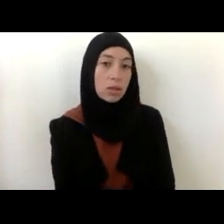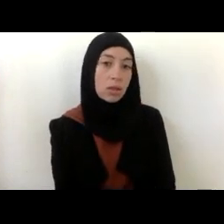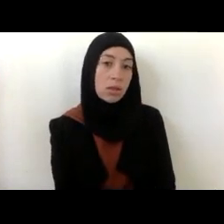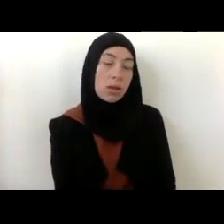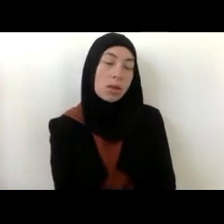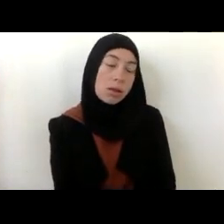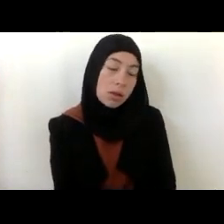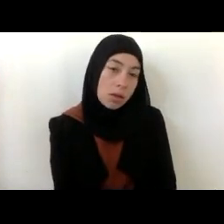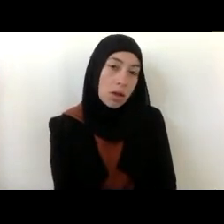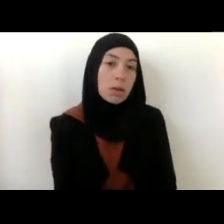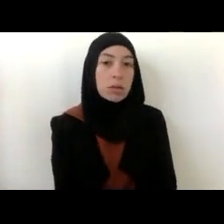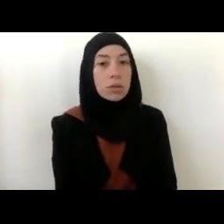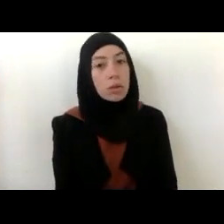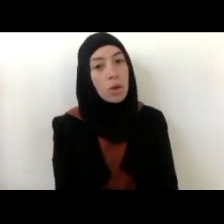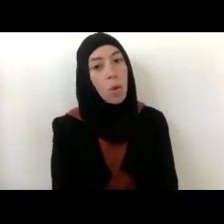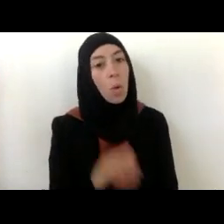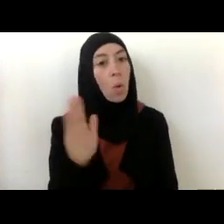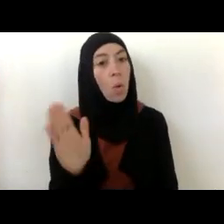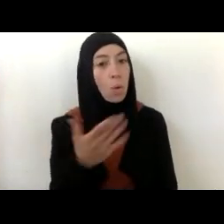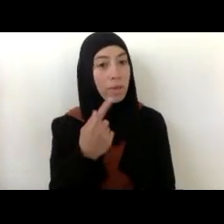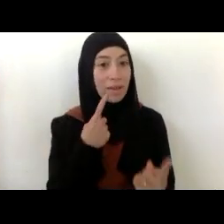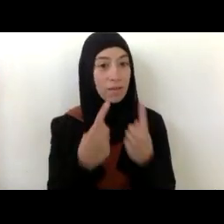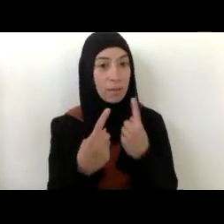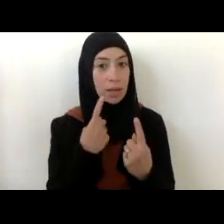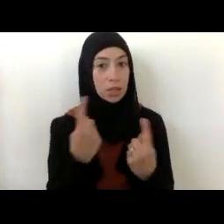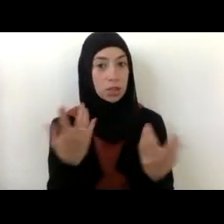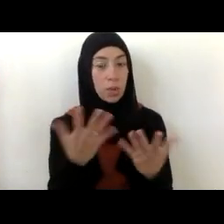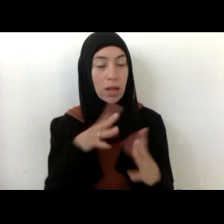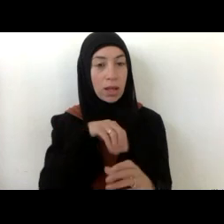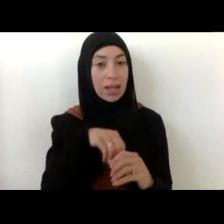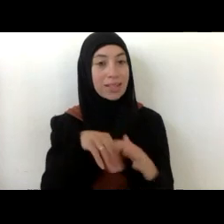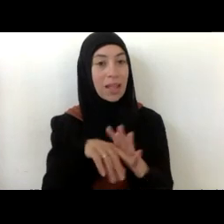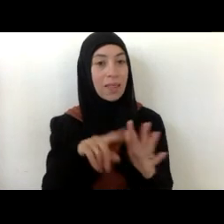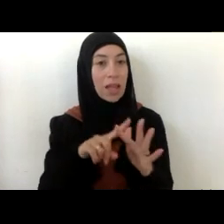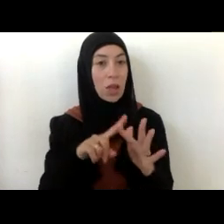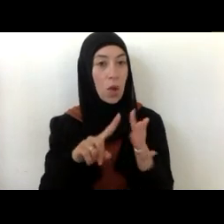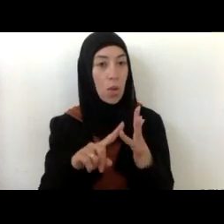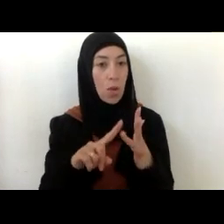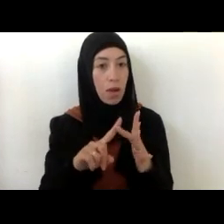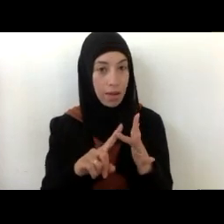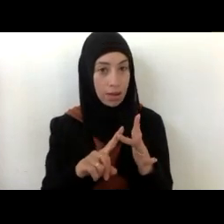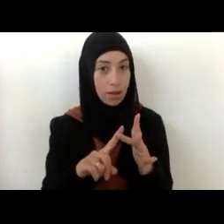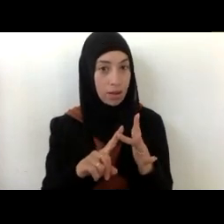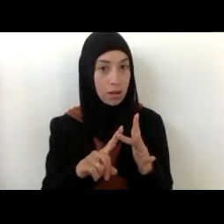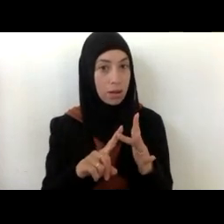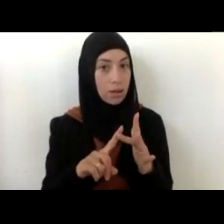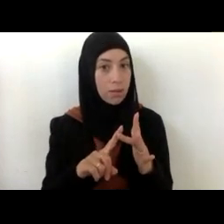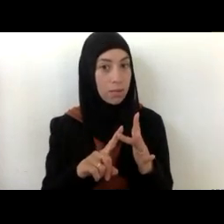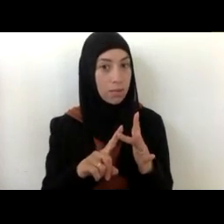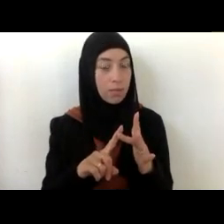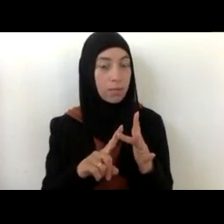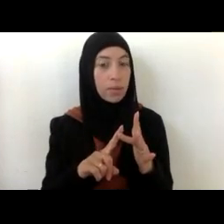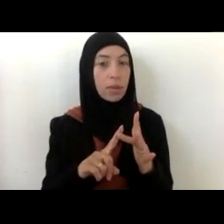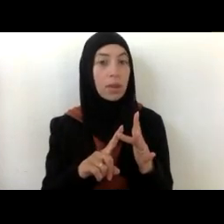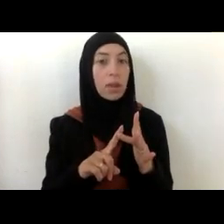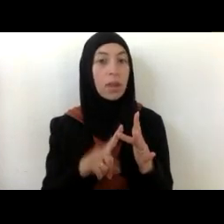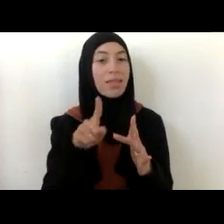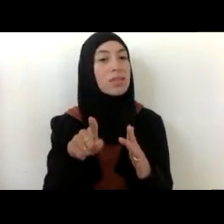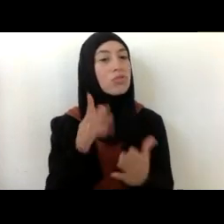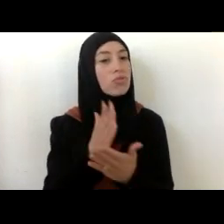All the information is in the EOI. As we said, this is really about